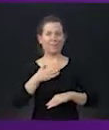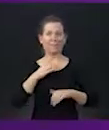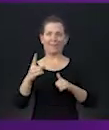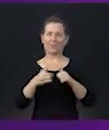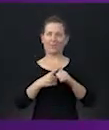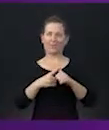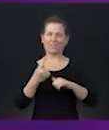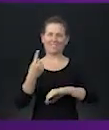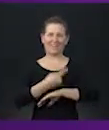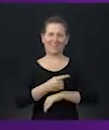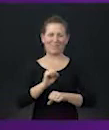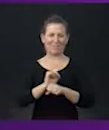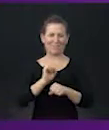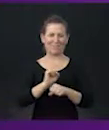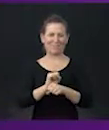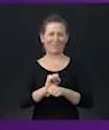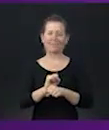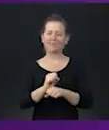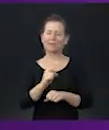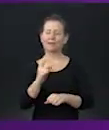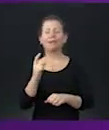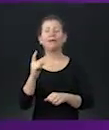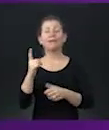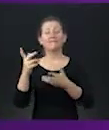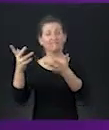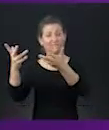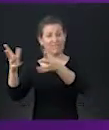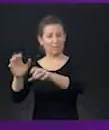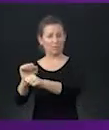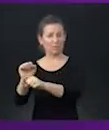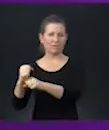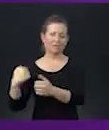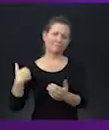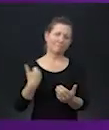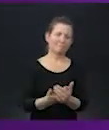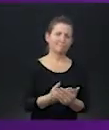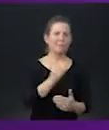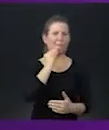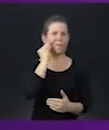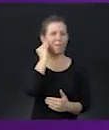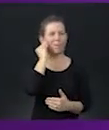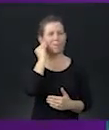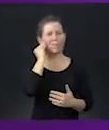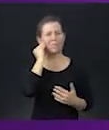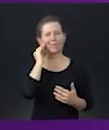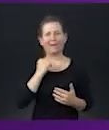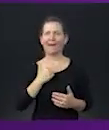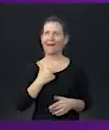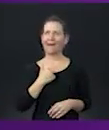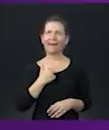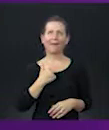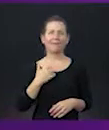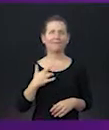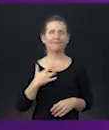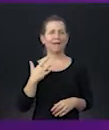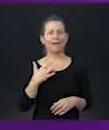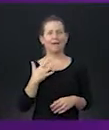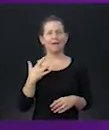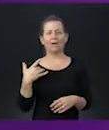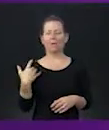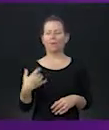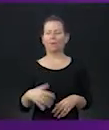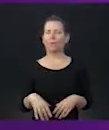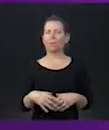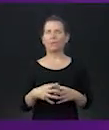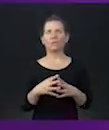that day after my first work, I got home and